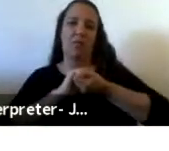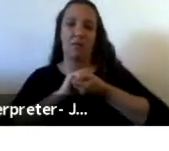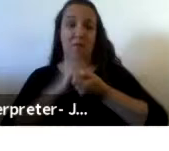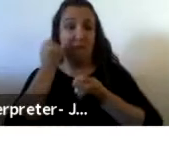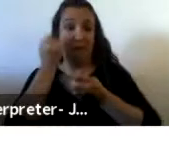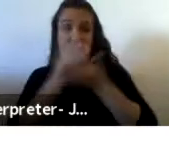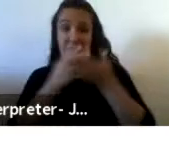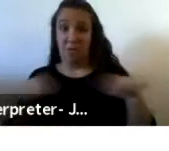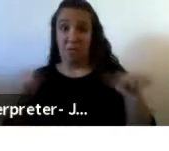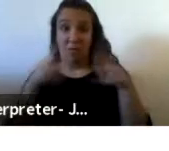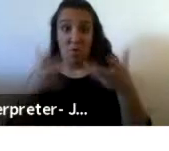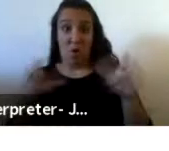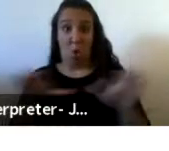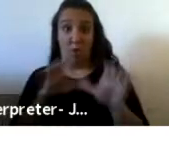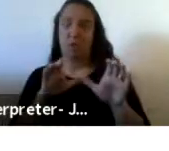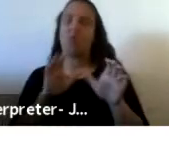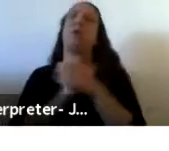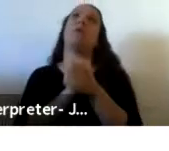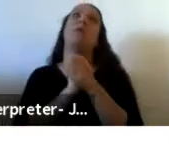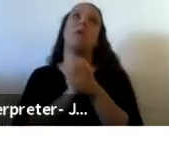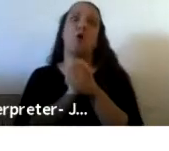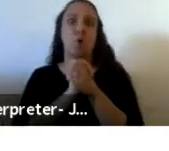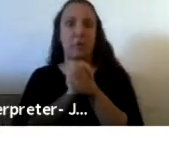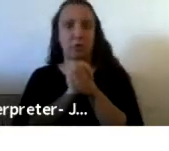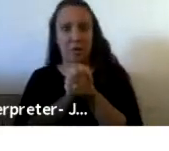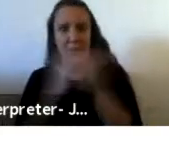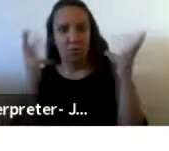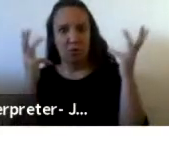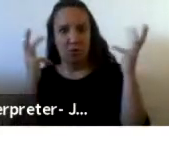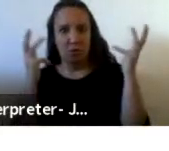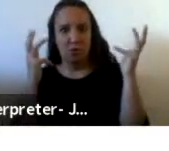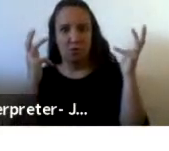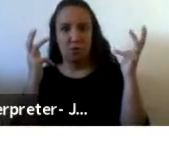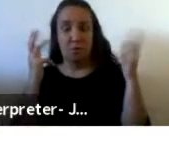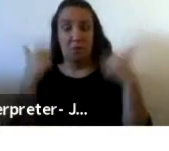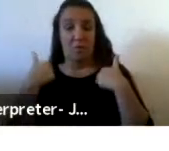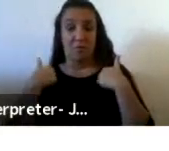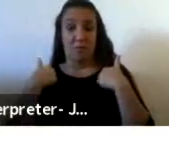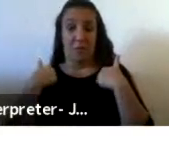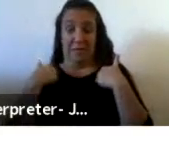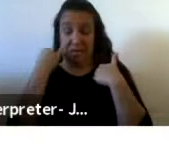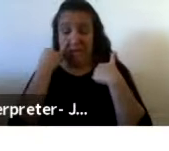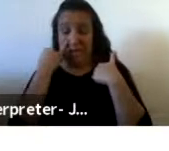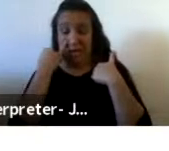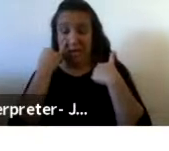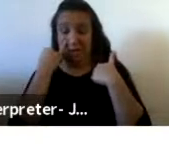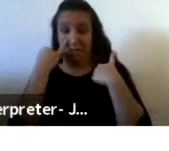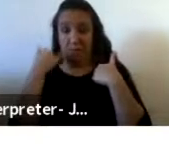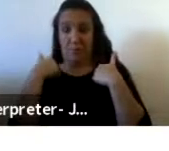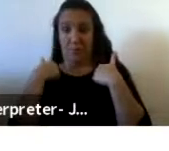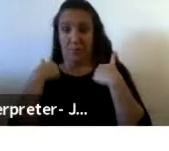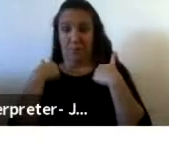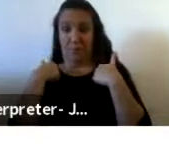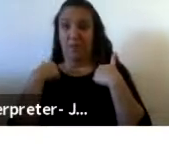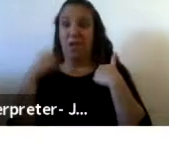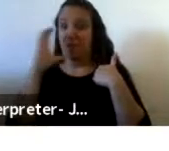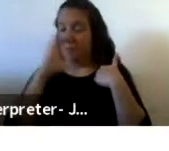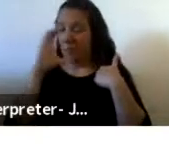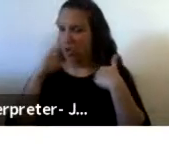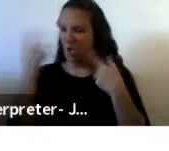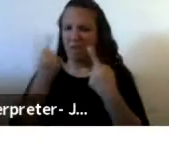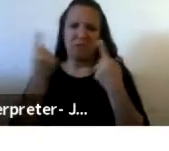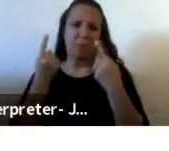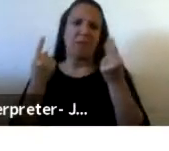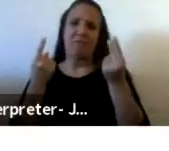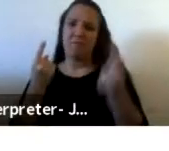you know, kudos to you and congratulations. But I know that for me in this day and age, if I'm looking for something and I want something quick and fast,